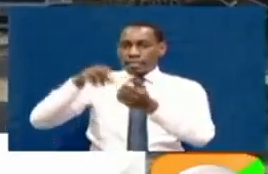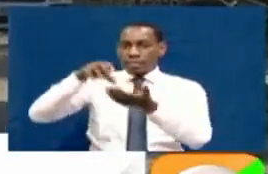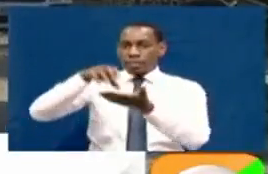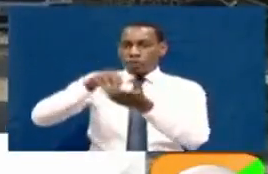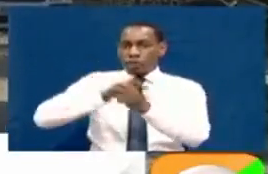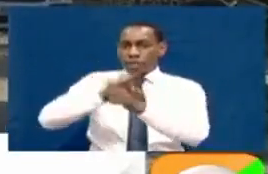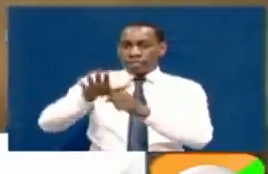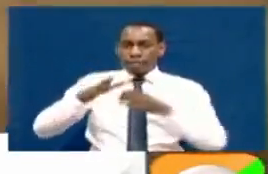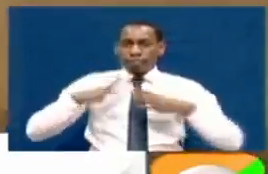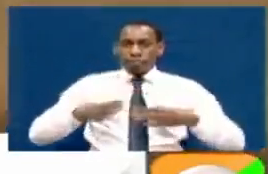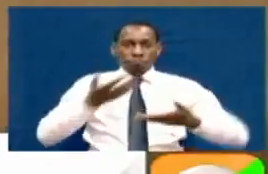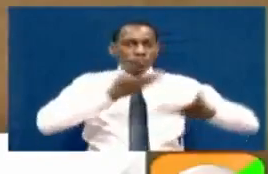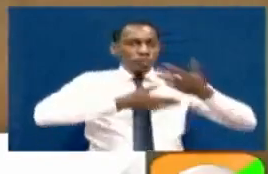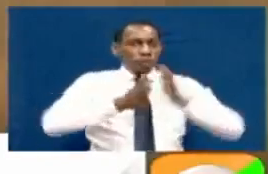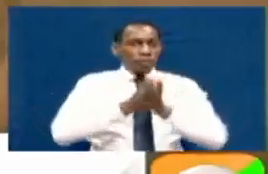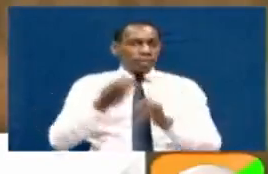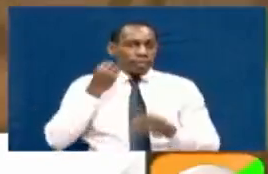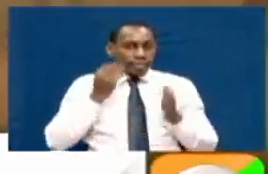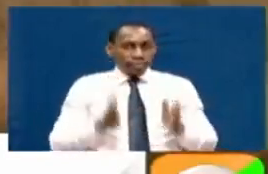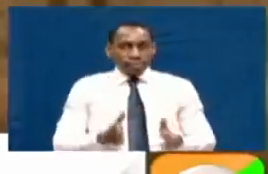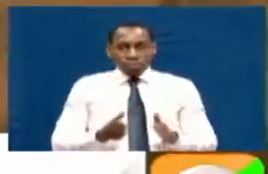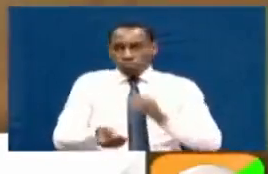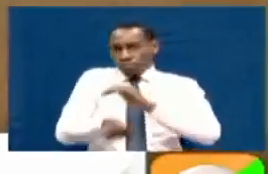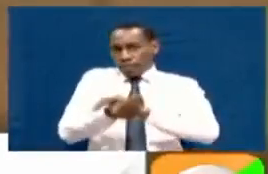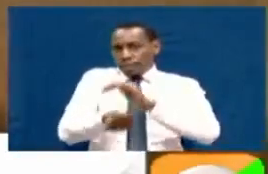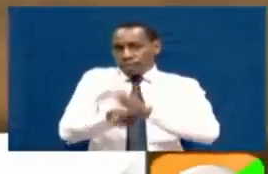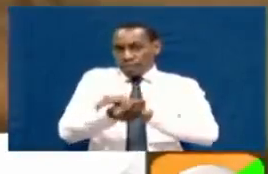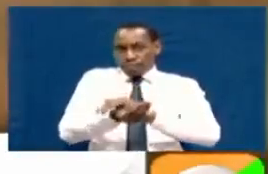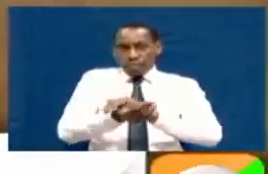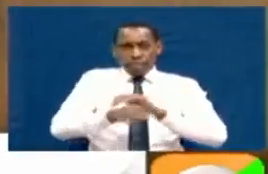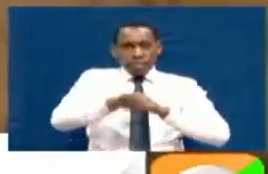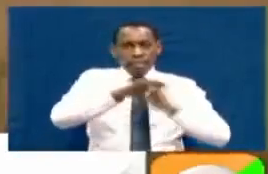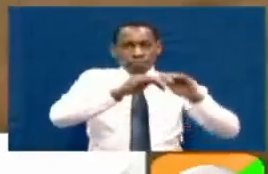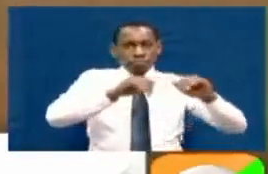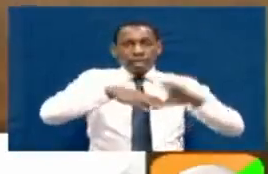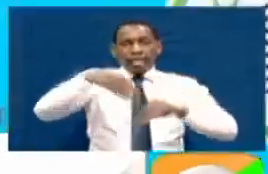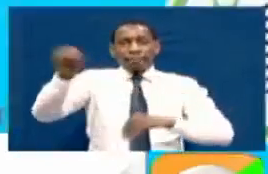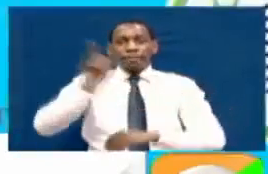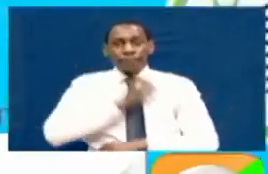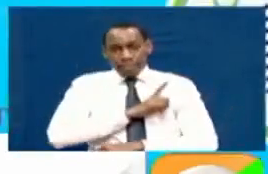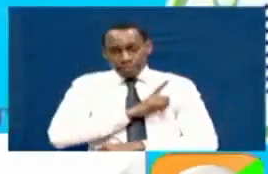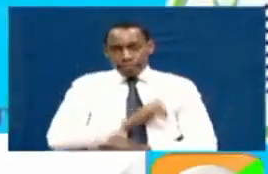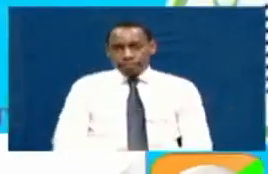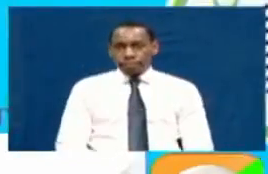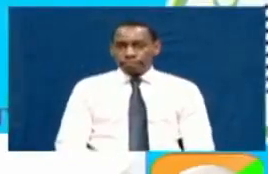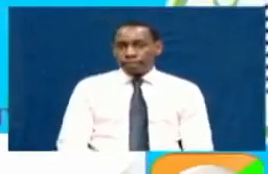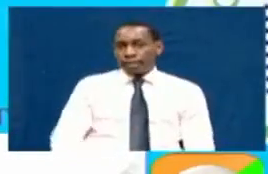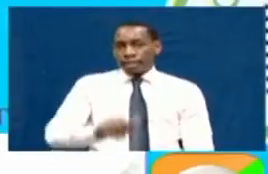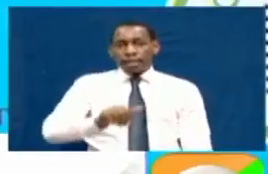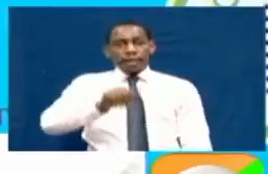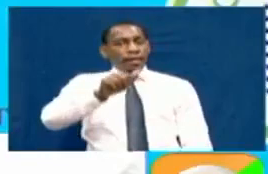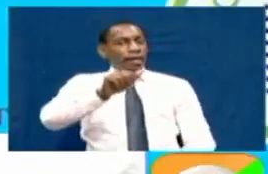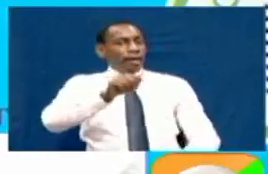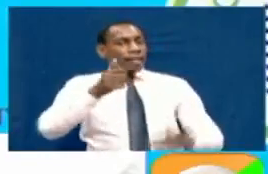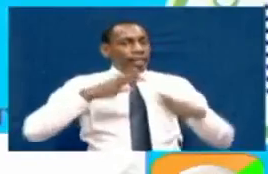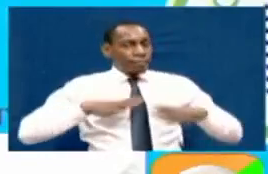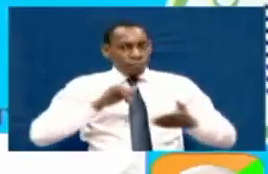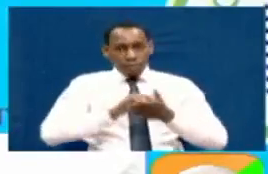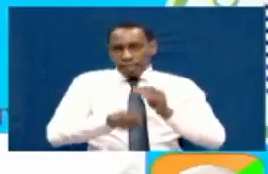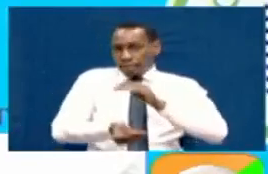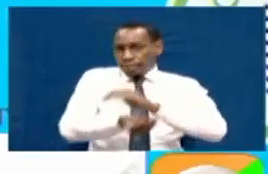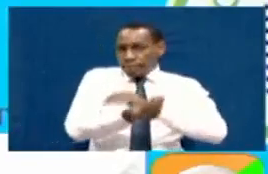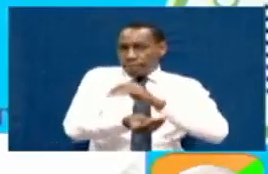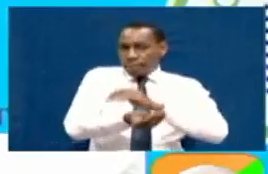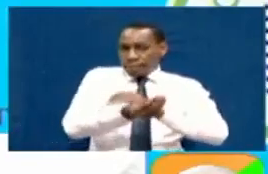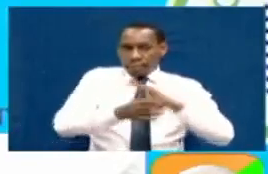Some people who are in contact with the patients have bribed their way out of the quarantine facilities. That there are people who bribe their